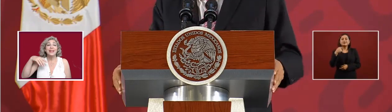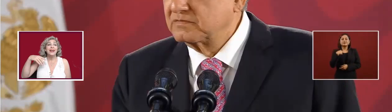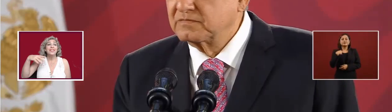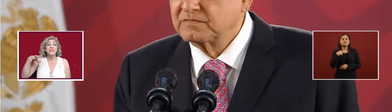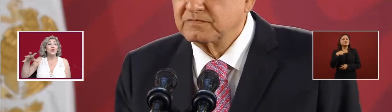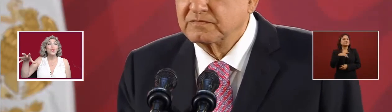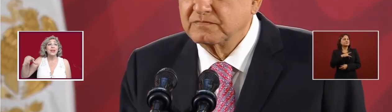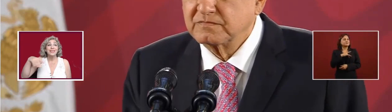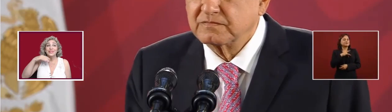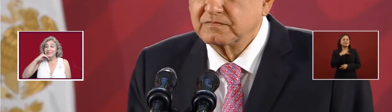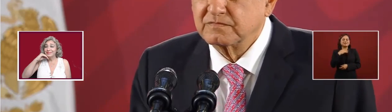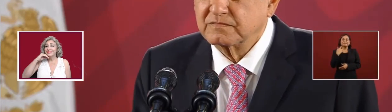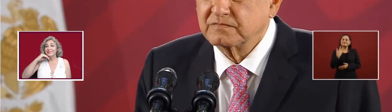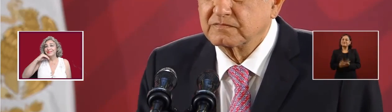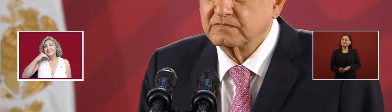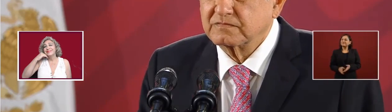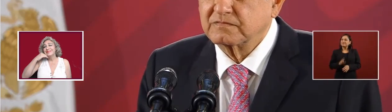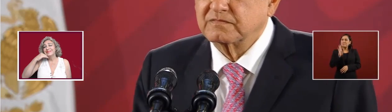on the floor